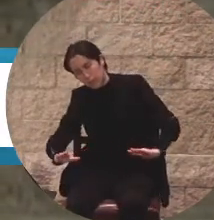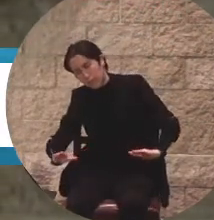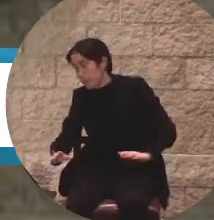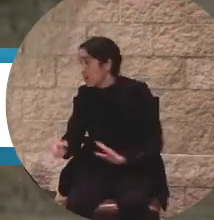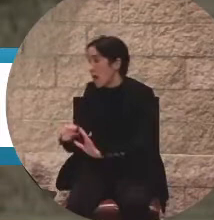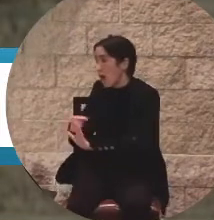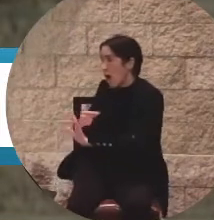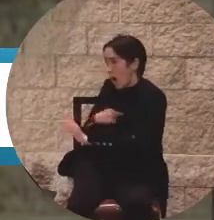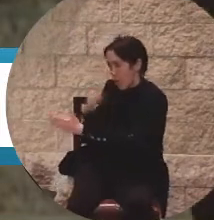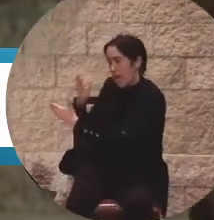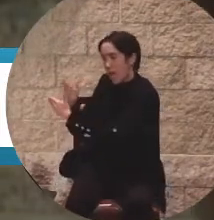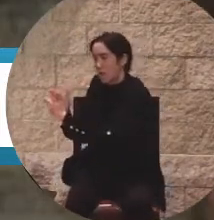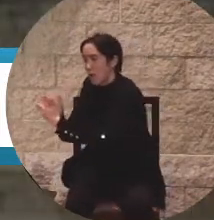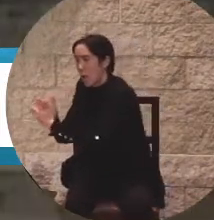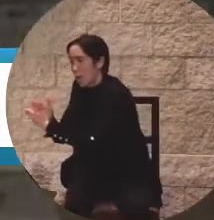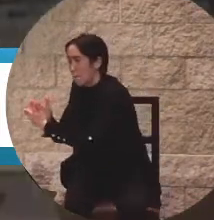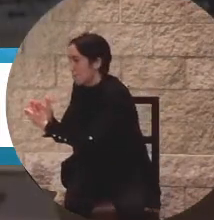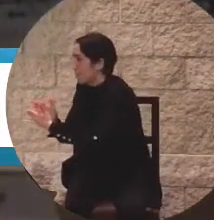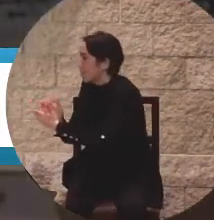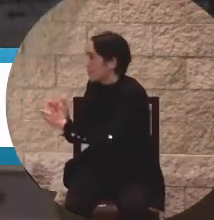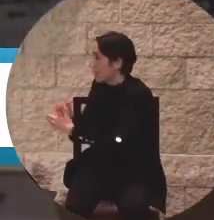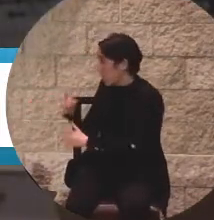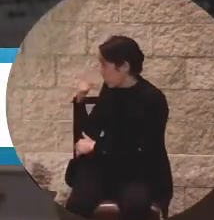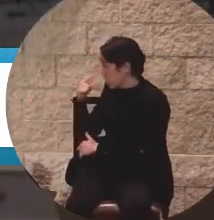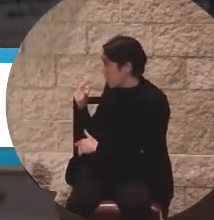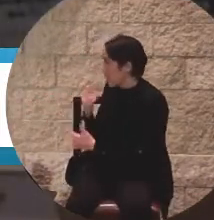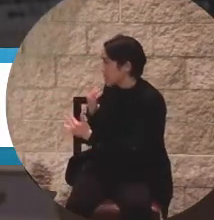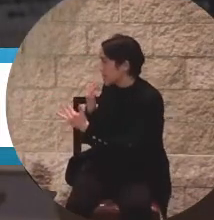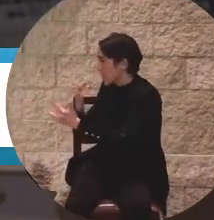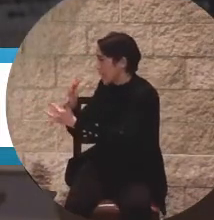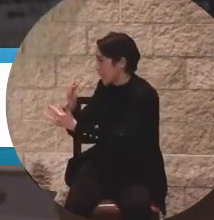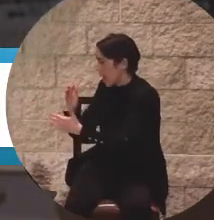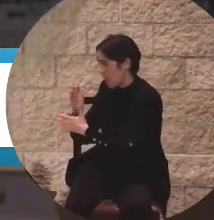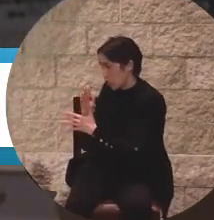Interject right here. Will you sing it in German for my sister Nancy?